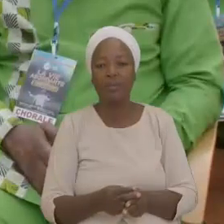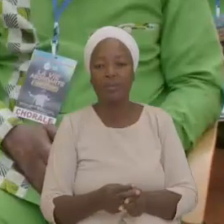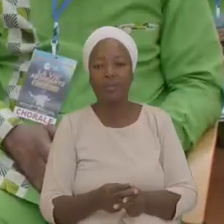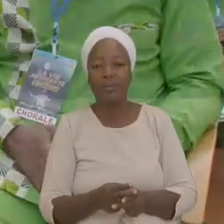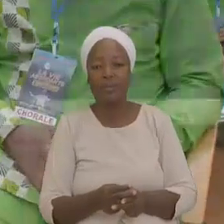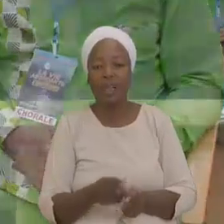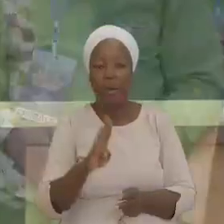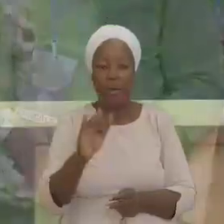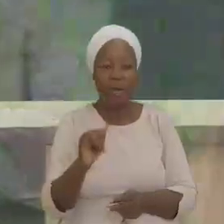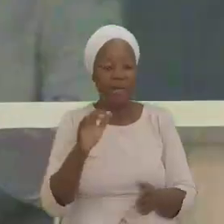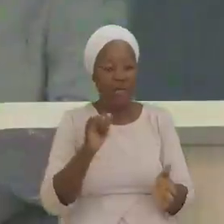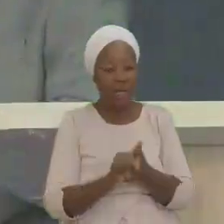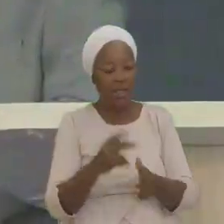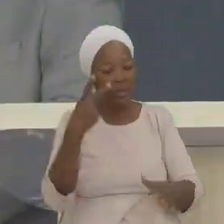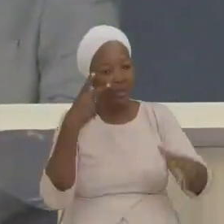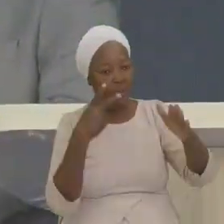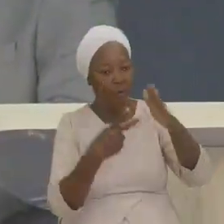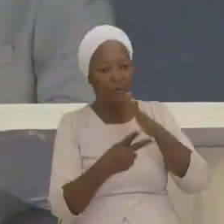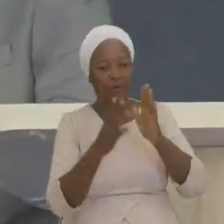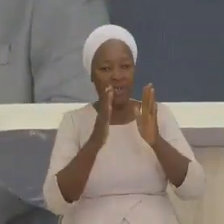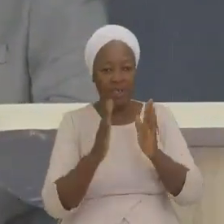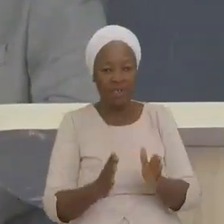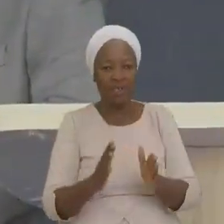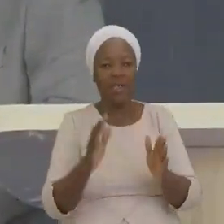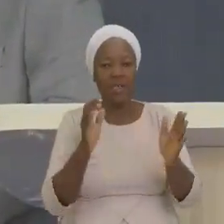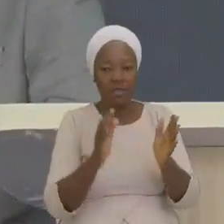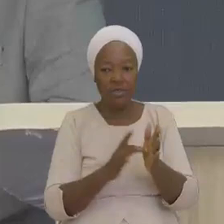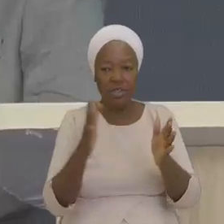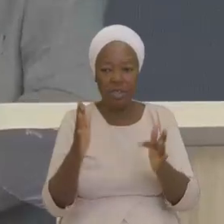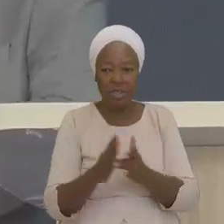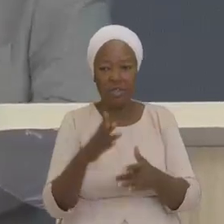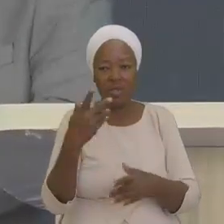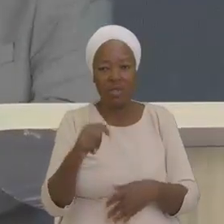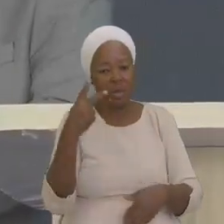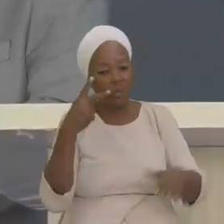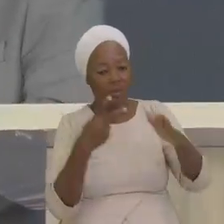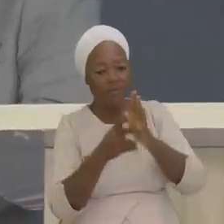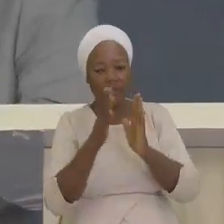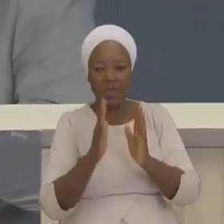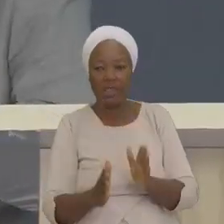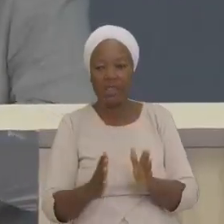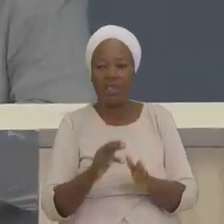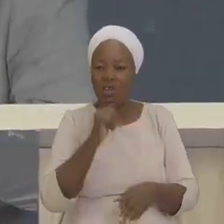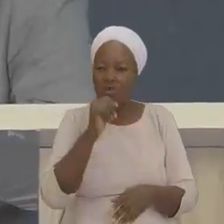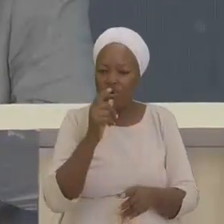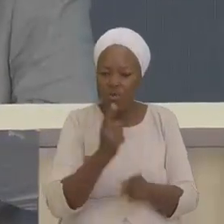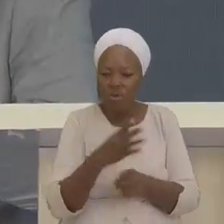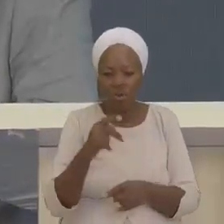By that prophet, Jesus the prophet, not just of